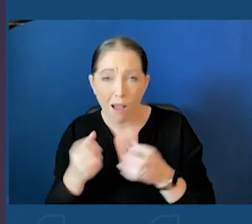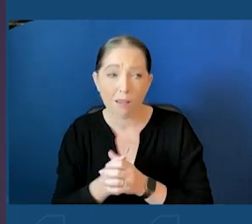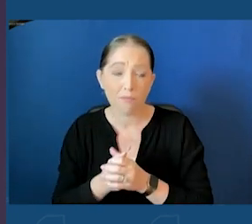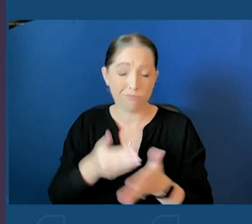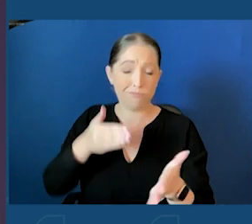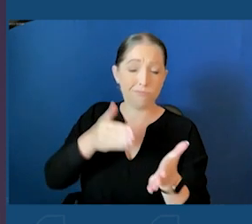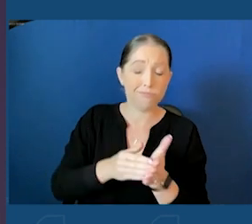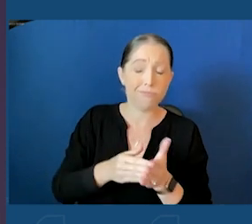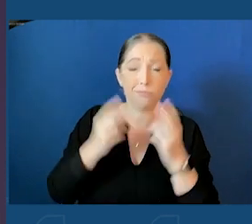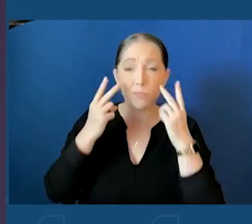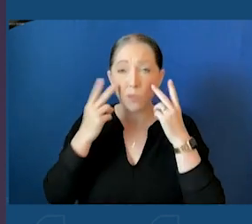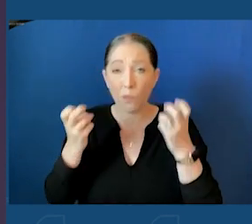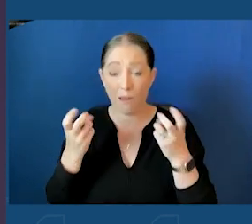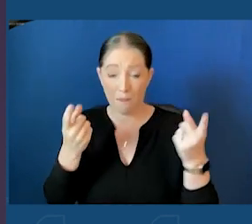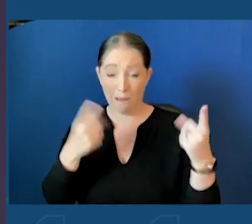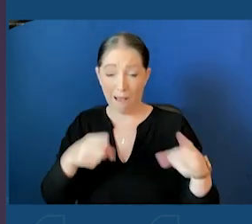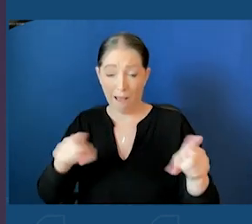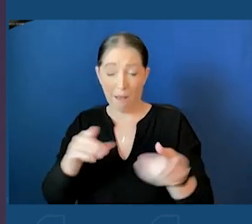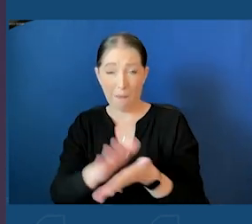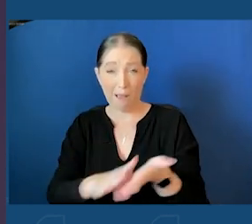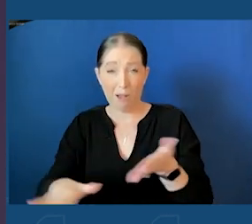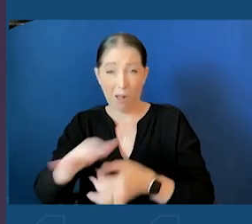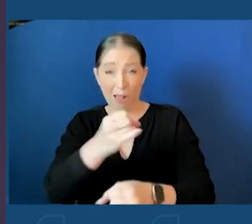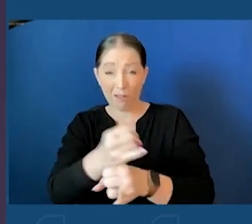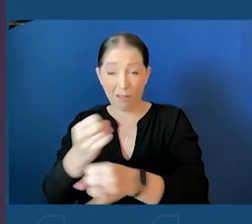college campuses, which